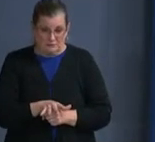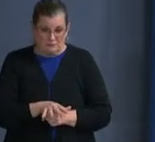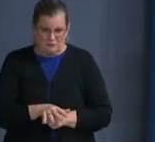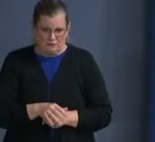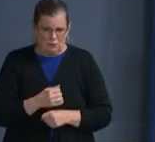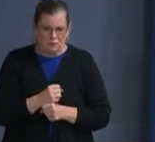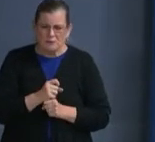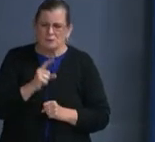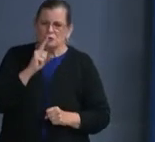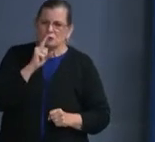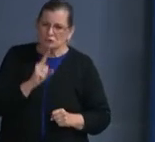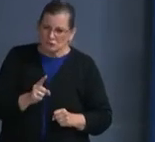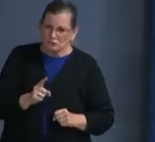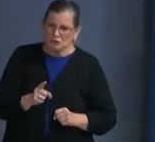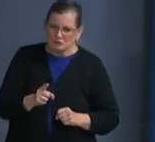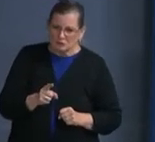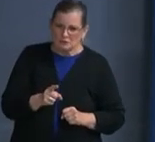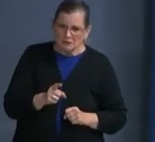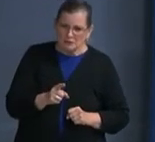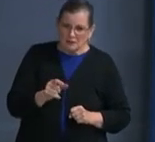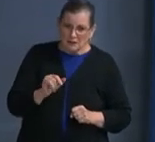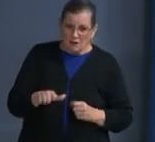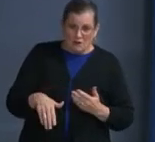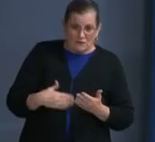sure that they have all the